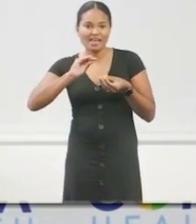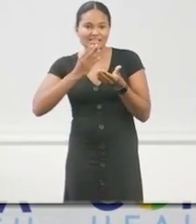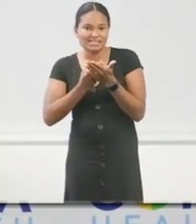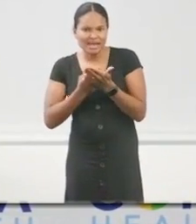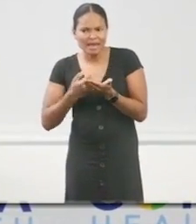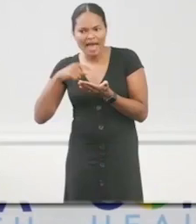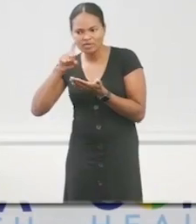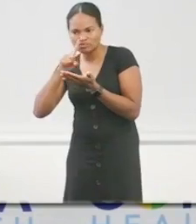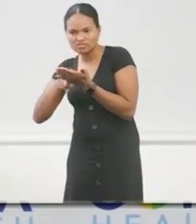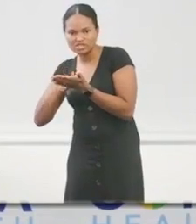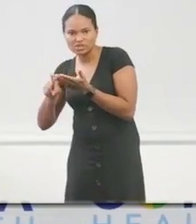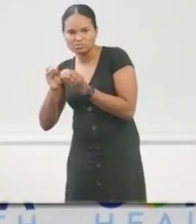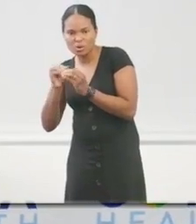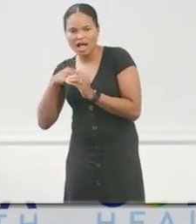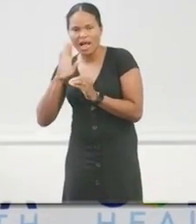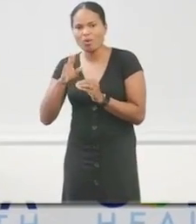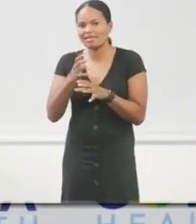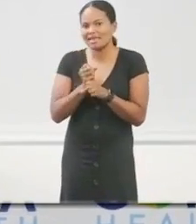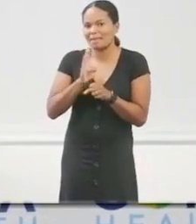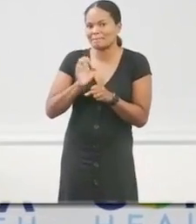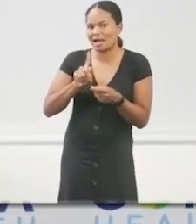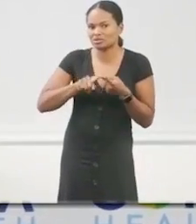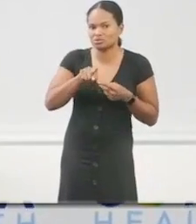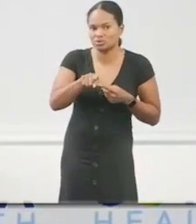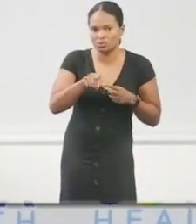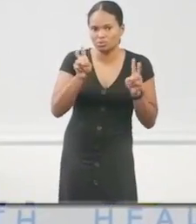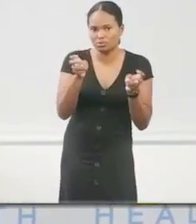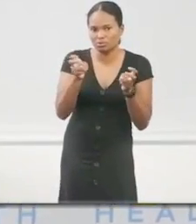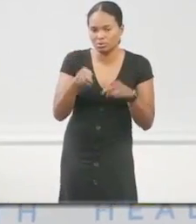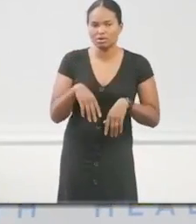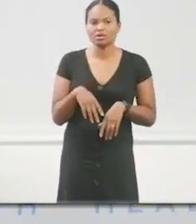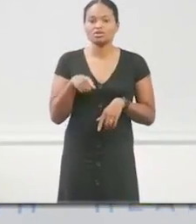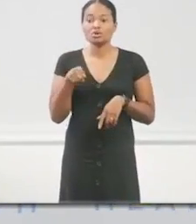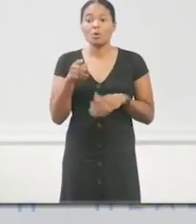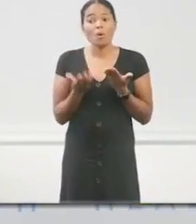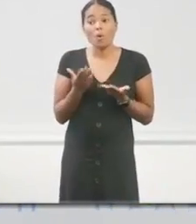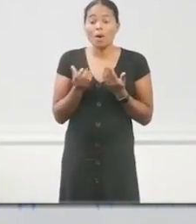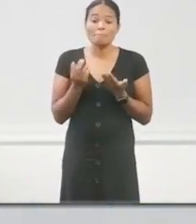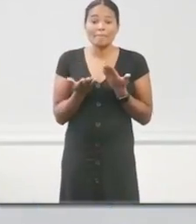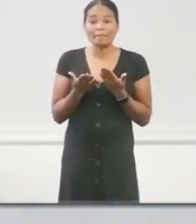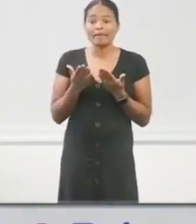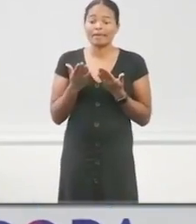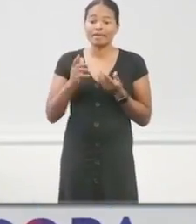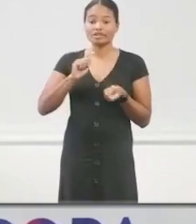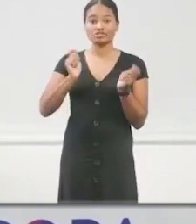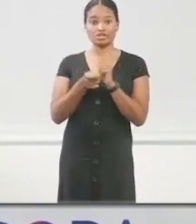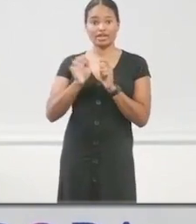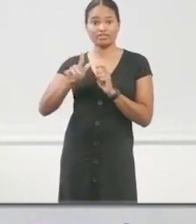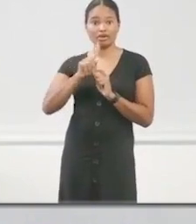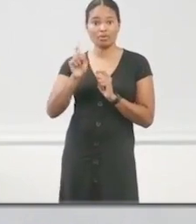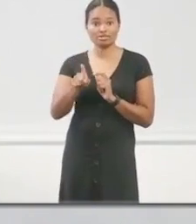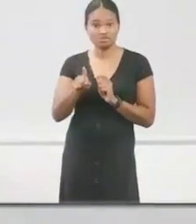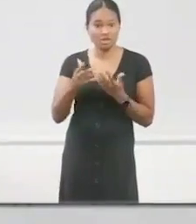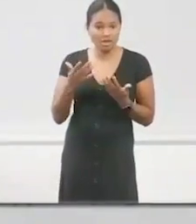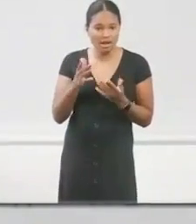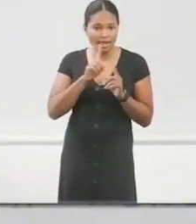let me get back. They can try to reframe the question and you can say it again, but that protects you, and it also isn't